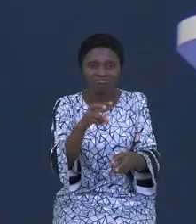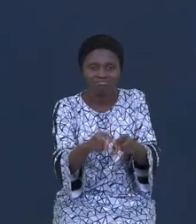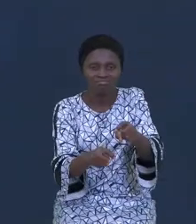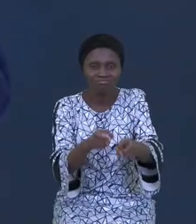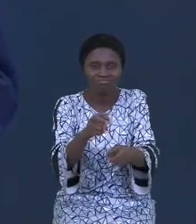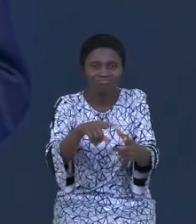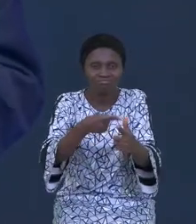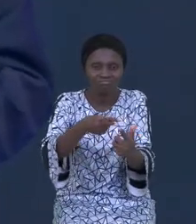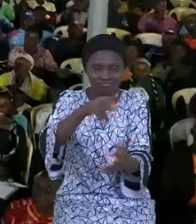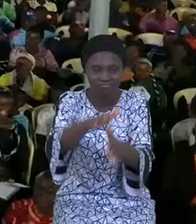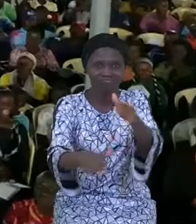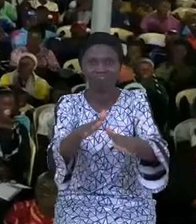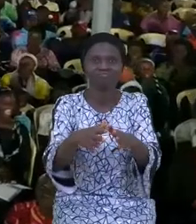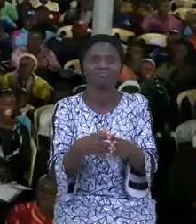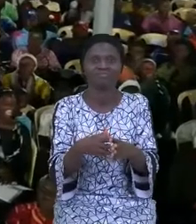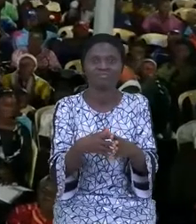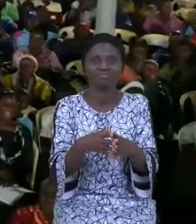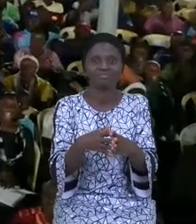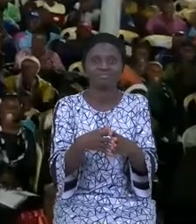Your amen is too low.